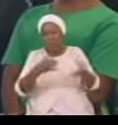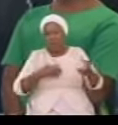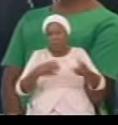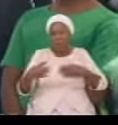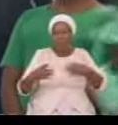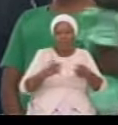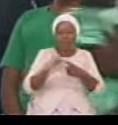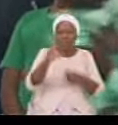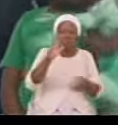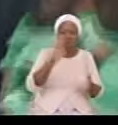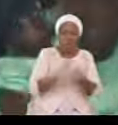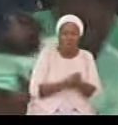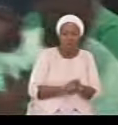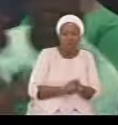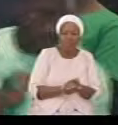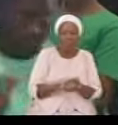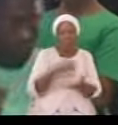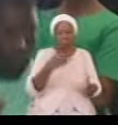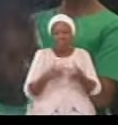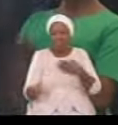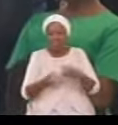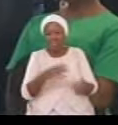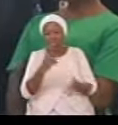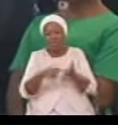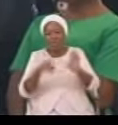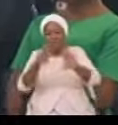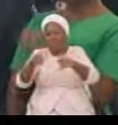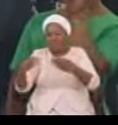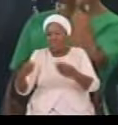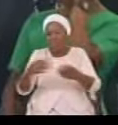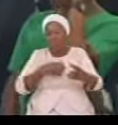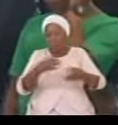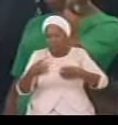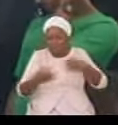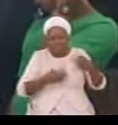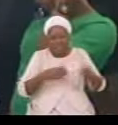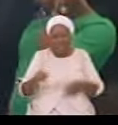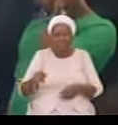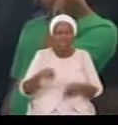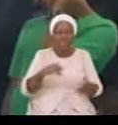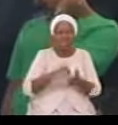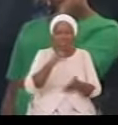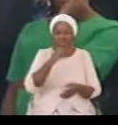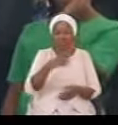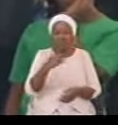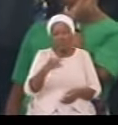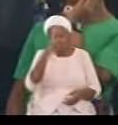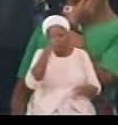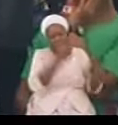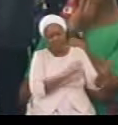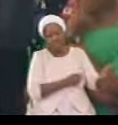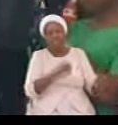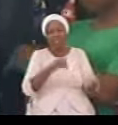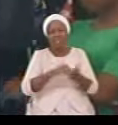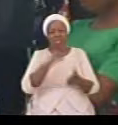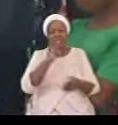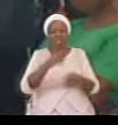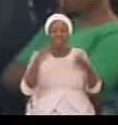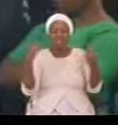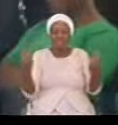to your wife, whatever you give complaining, murmuring, is not of faith, is sin.